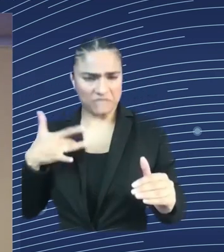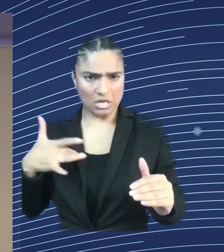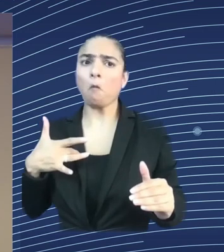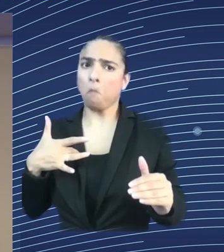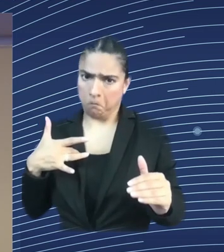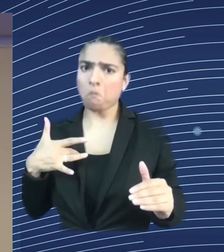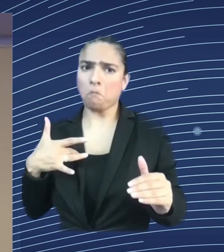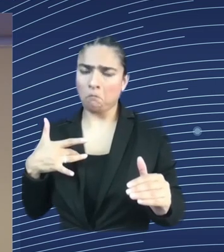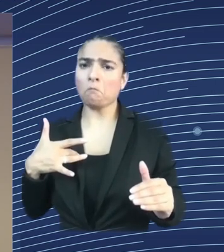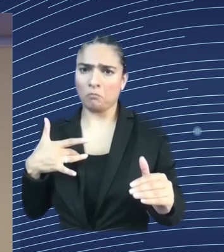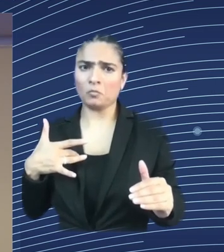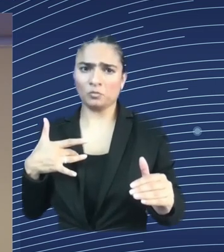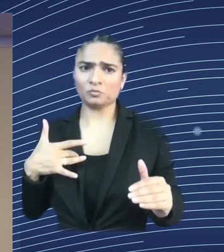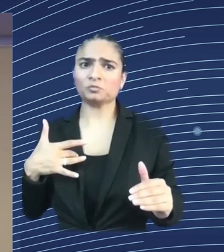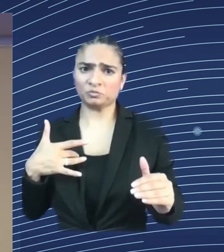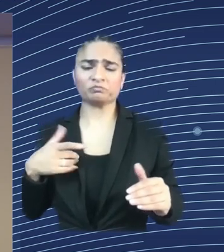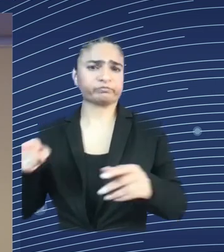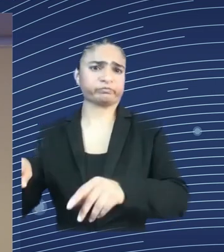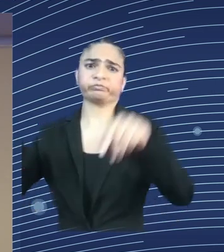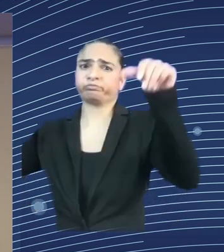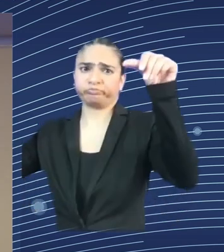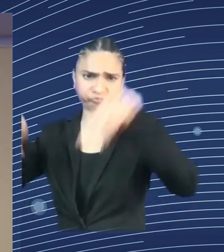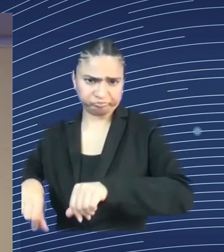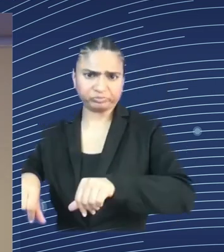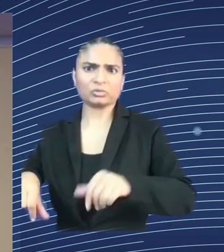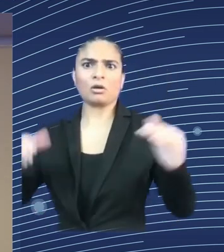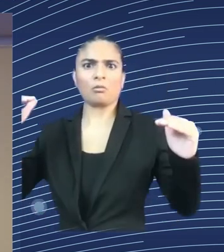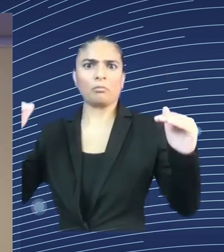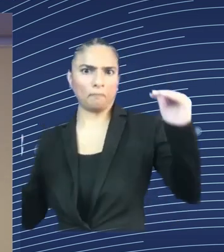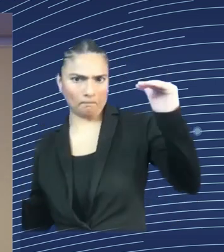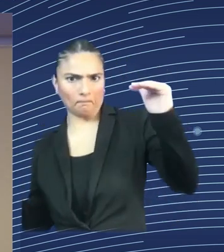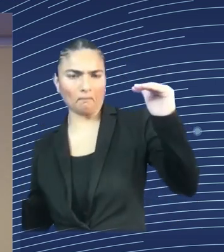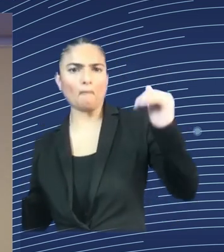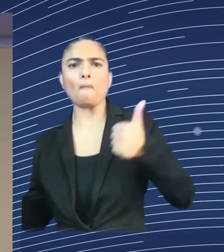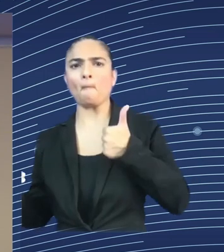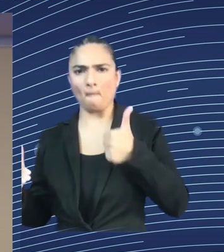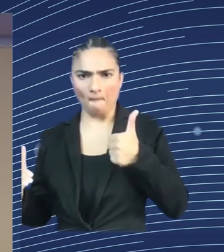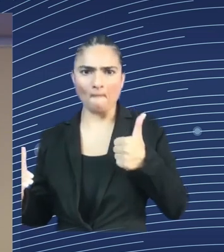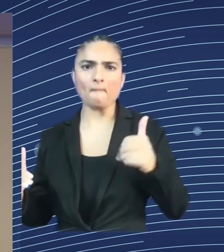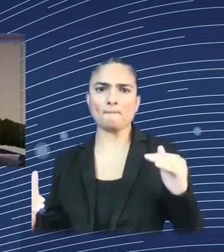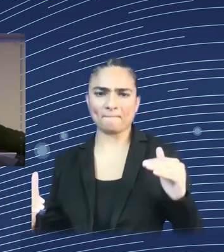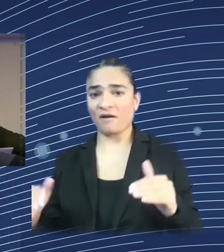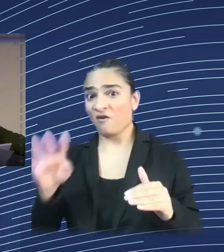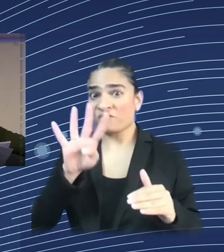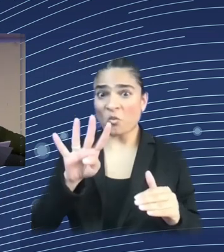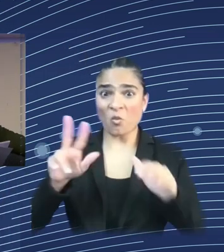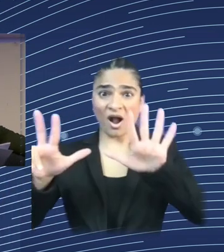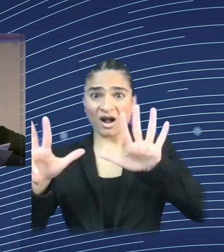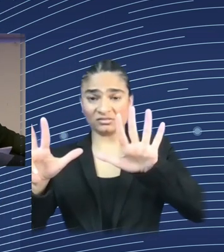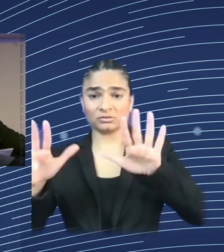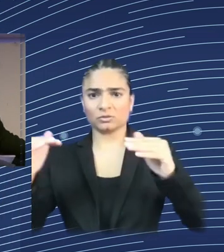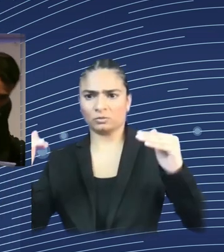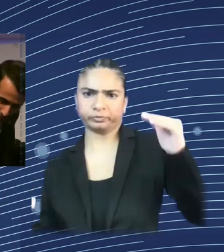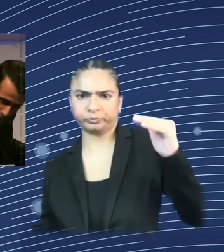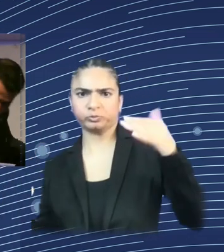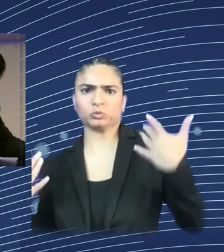positive, first it was 68%, now it is 48, and the difference went to very positive, which was in the first poll 4%, and